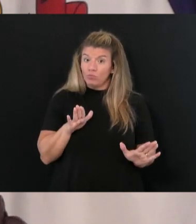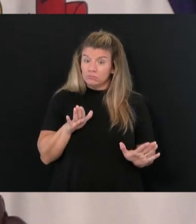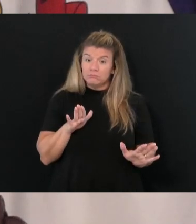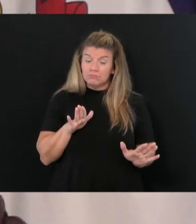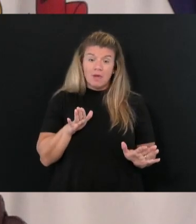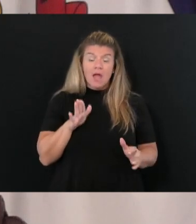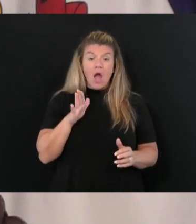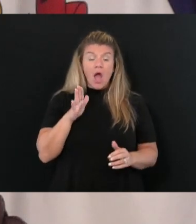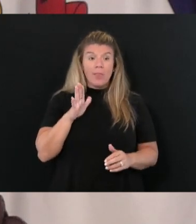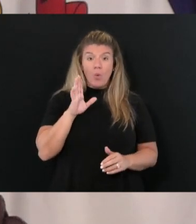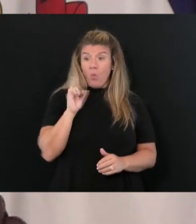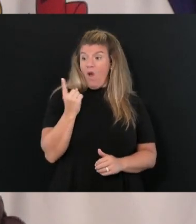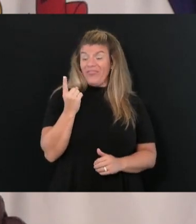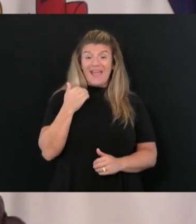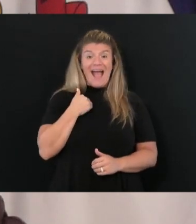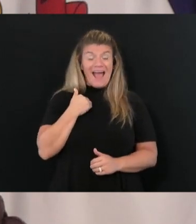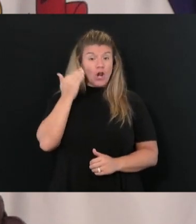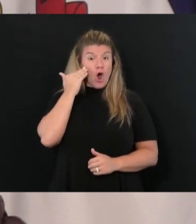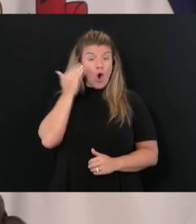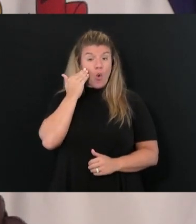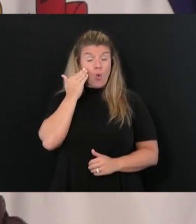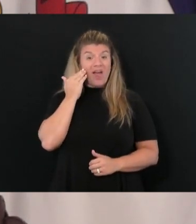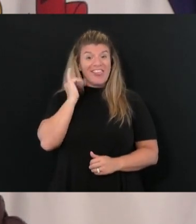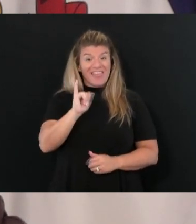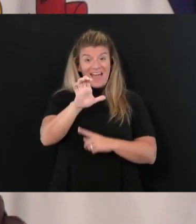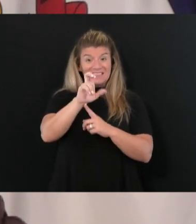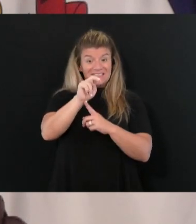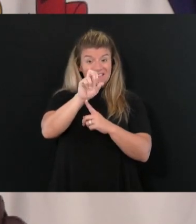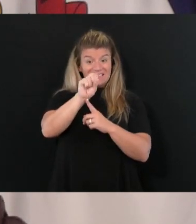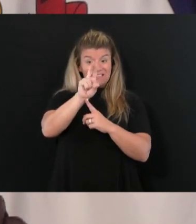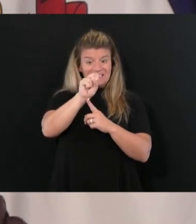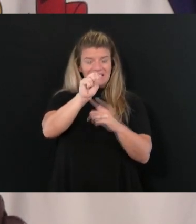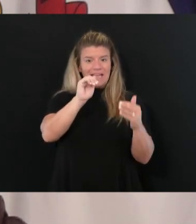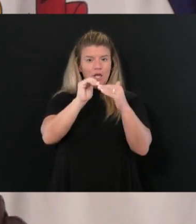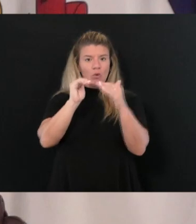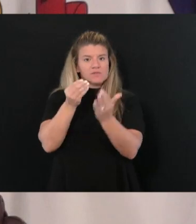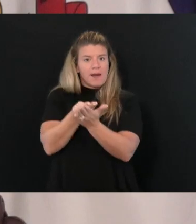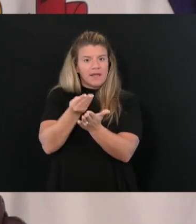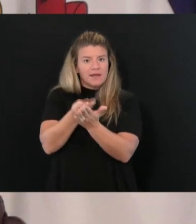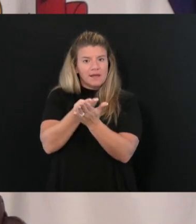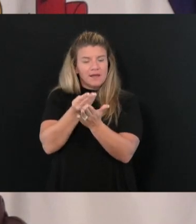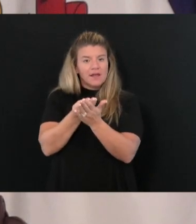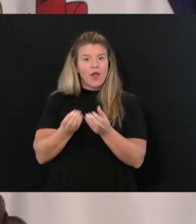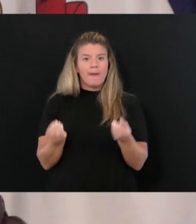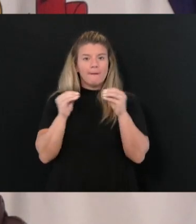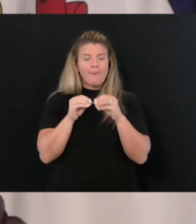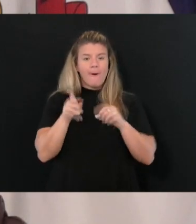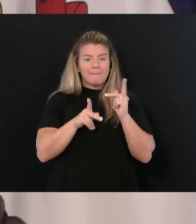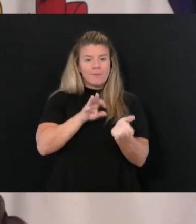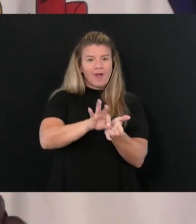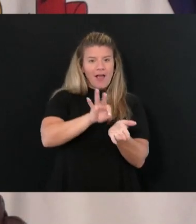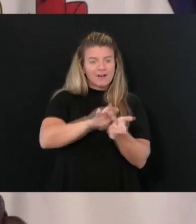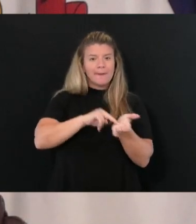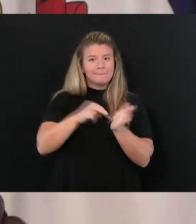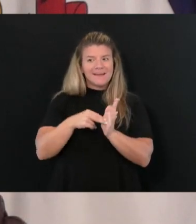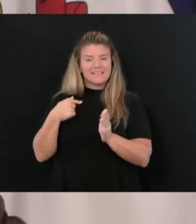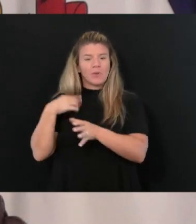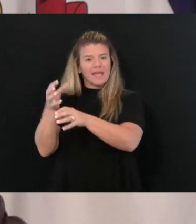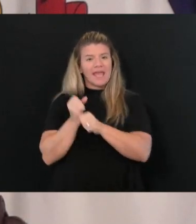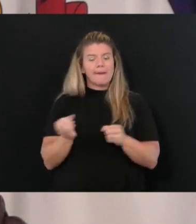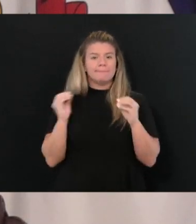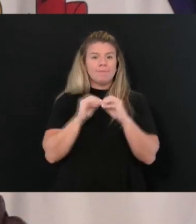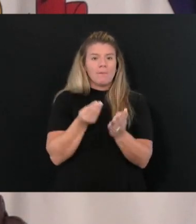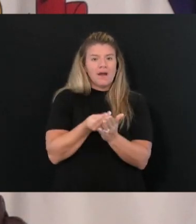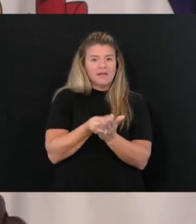I know that how dollars flow to our state, the more we're counted, the better off we'll be. And like I said,